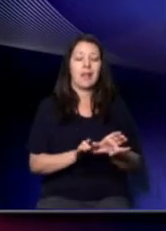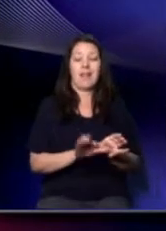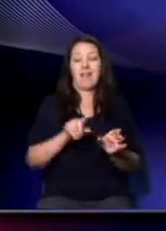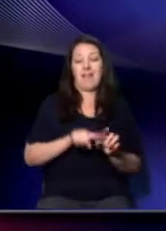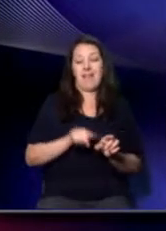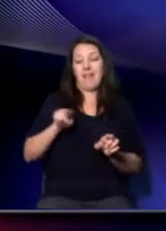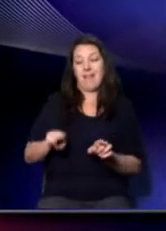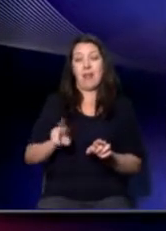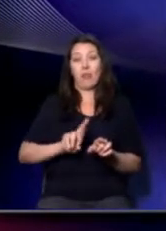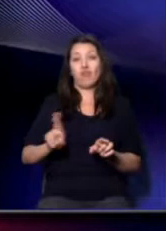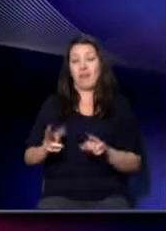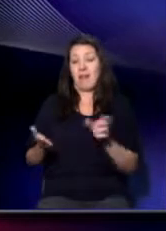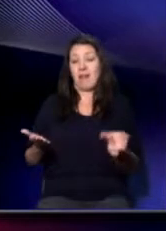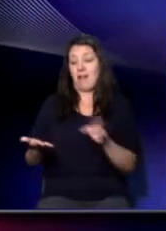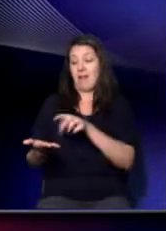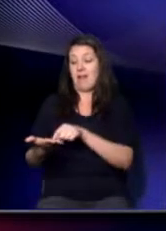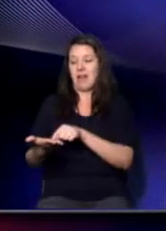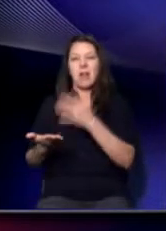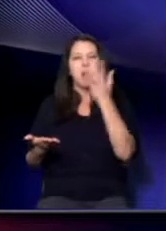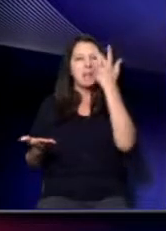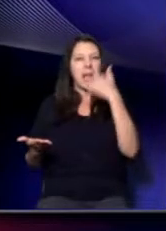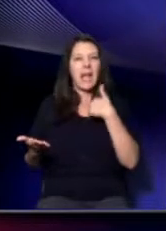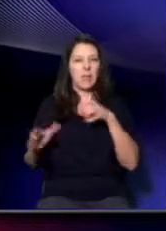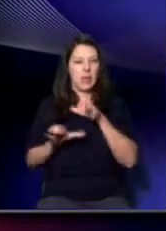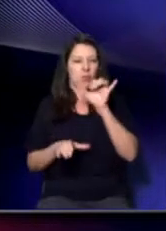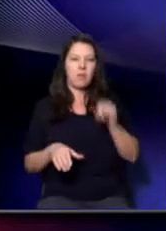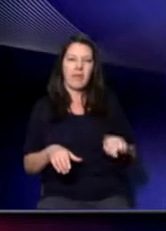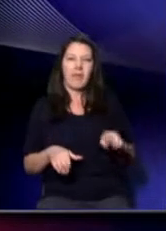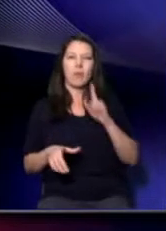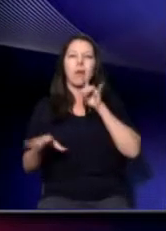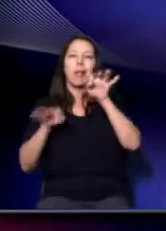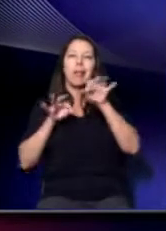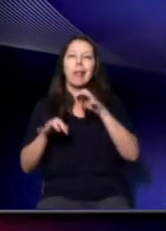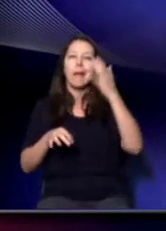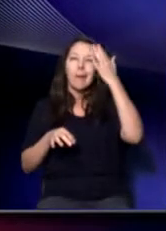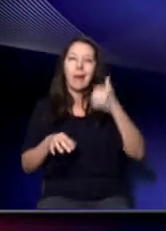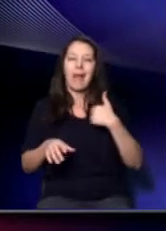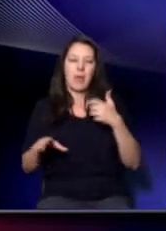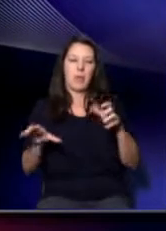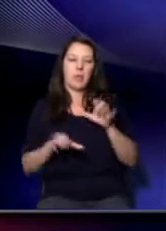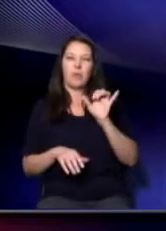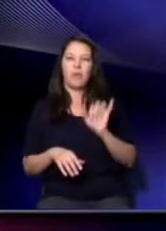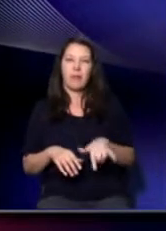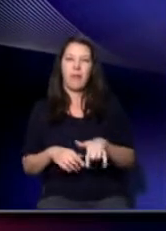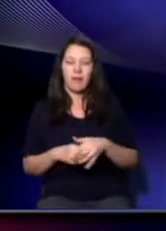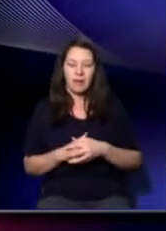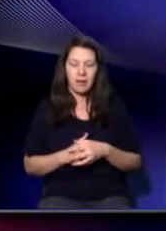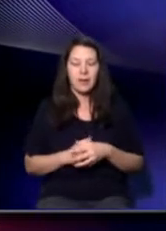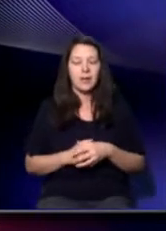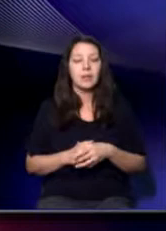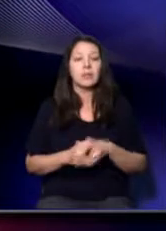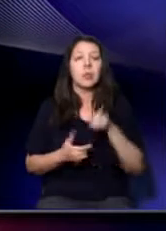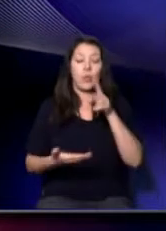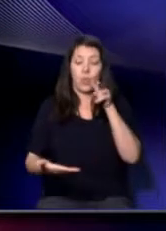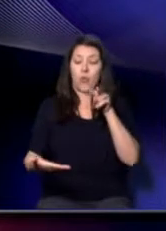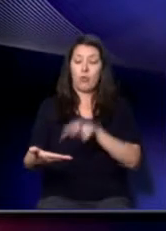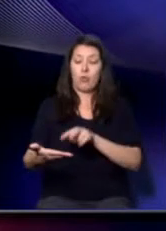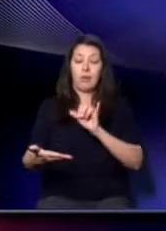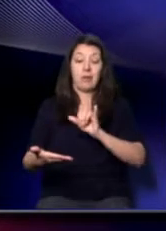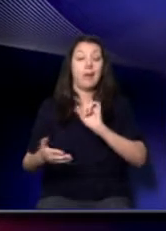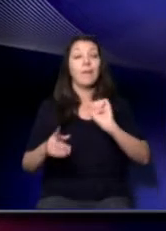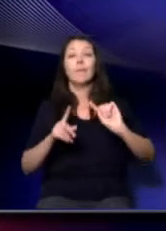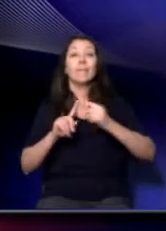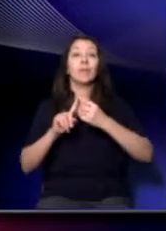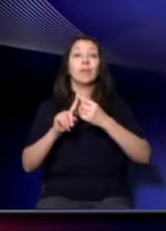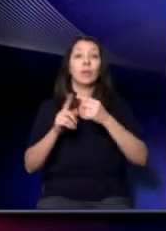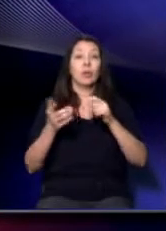we doing those things? It gives you the reasons for taking those actions. So you can see on the first